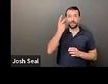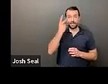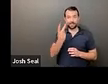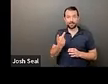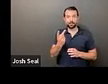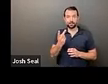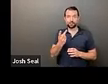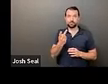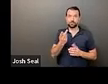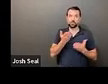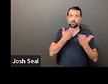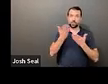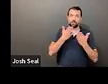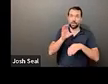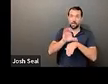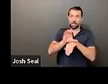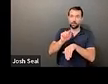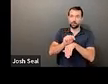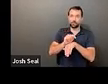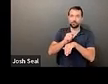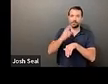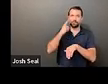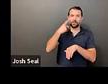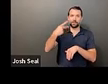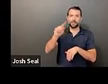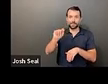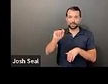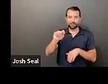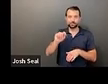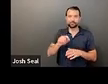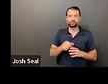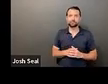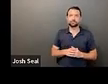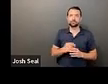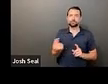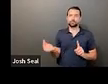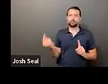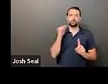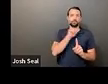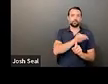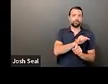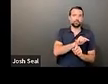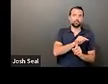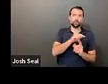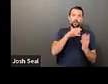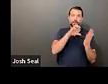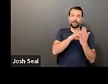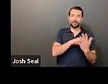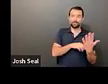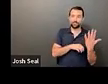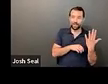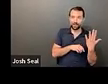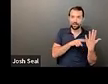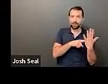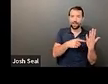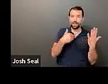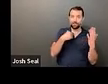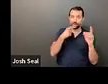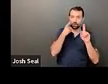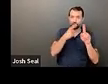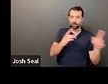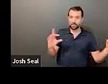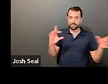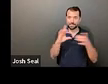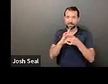service, maybe it's PT consultation in Section 7, we will flip back through the IEP to make sure that there is a consultation